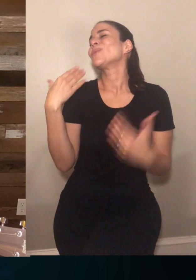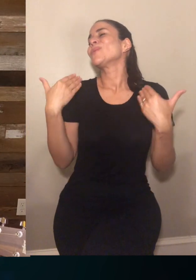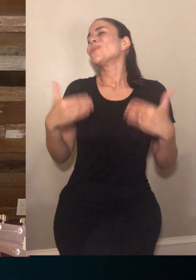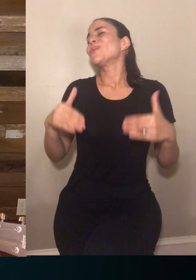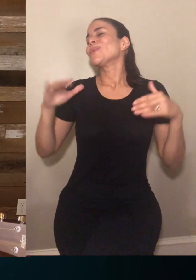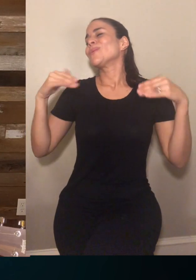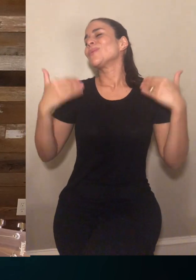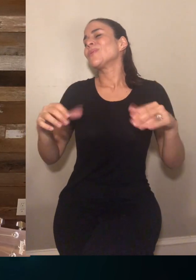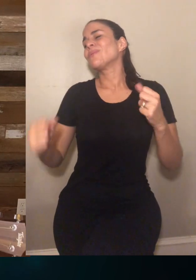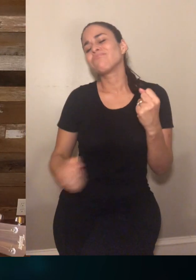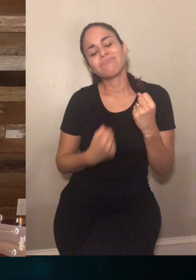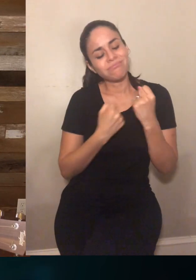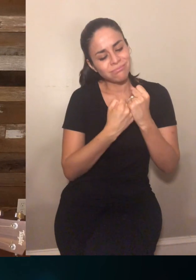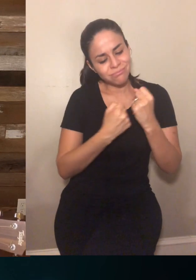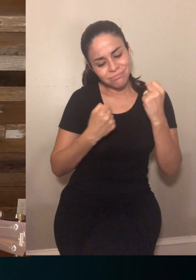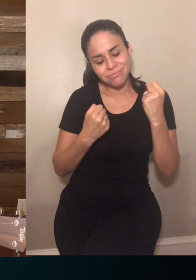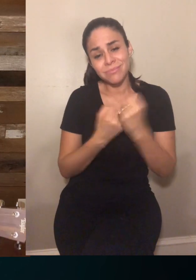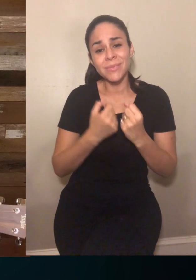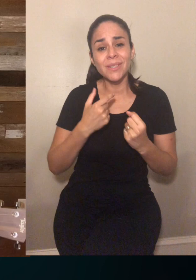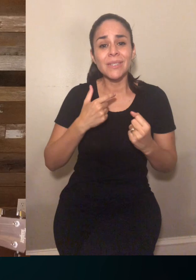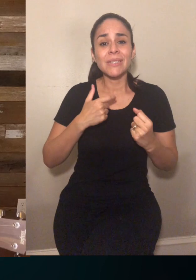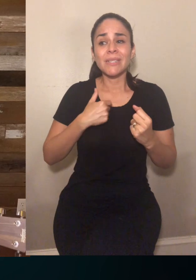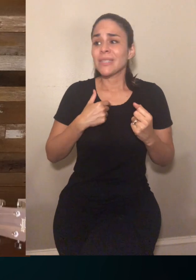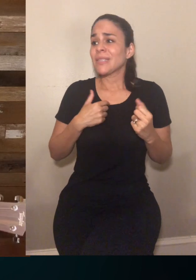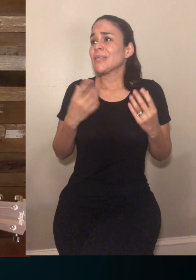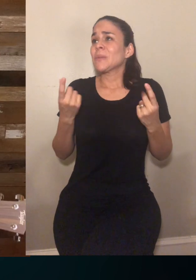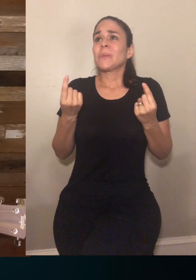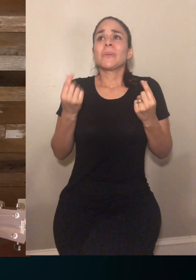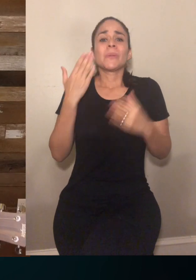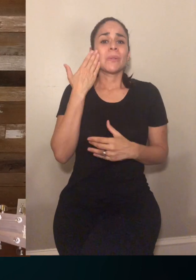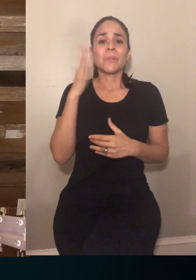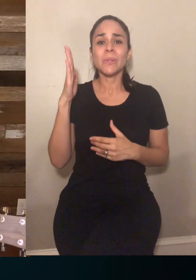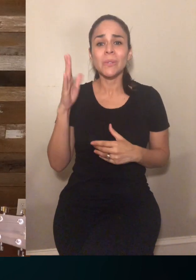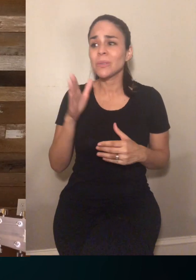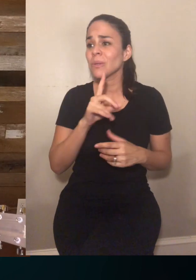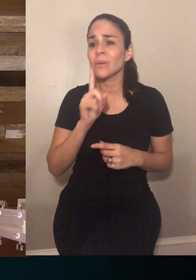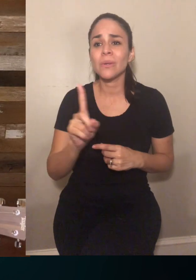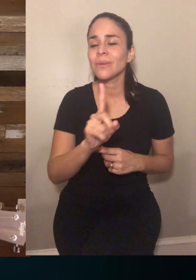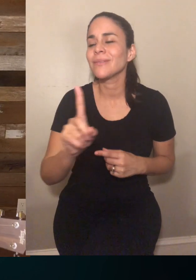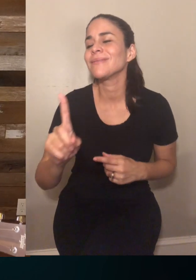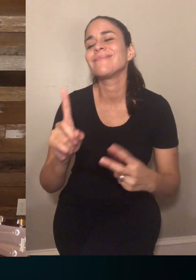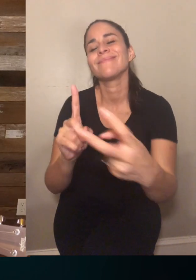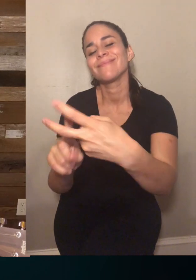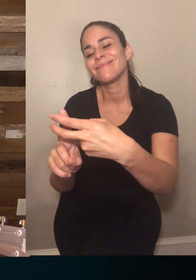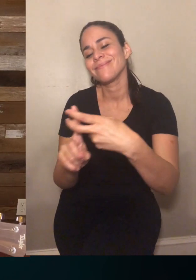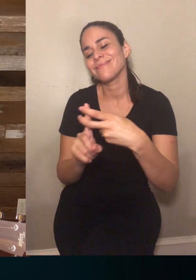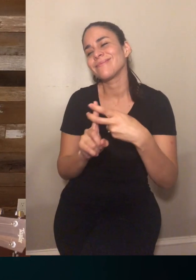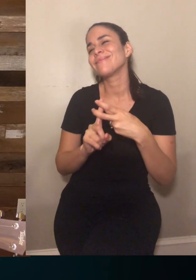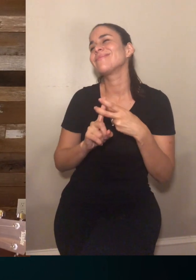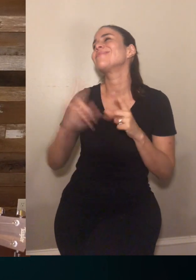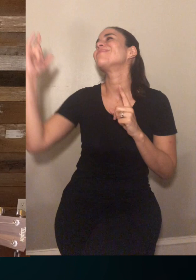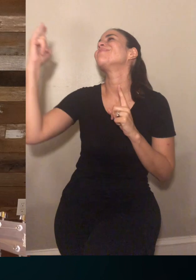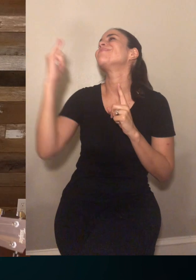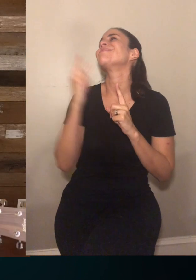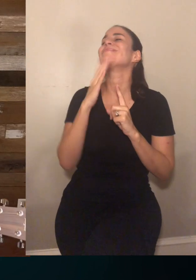anchor when my sails are torn. Your love surrounds me in the eye